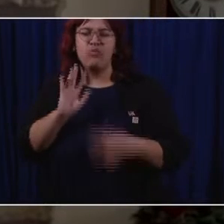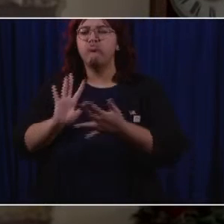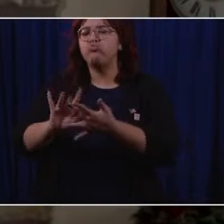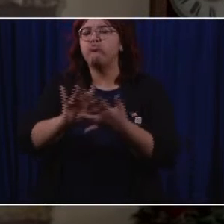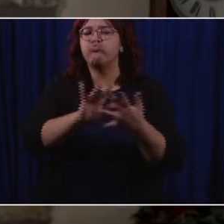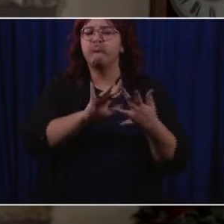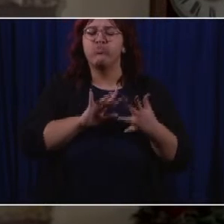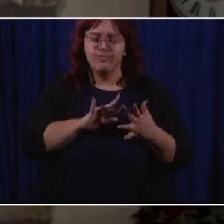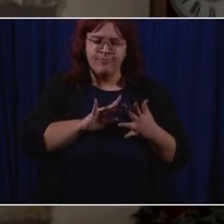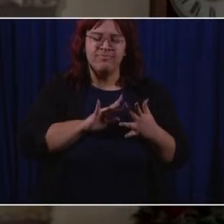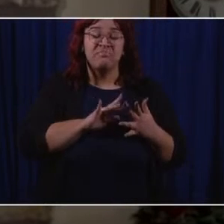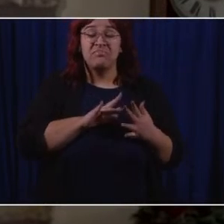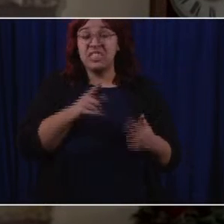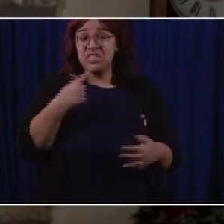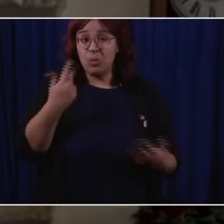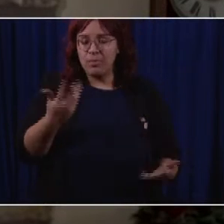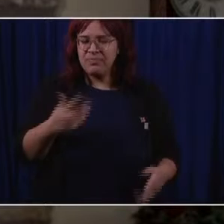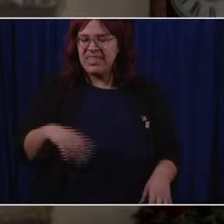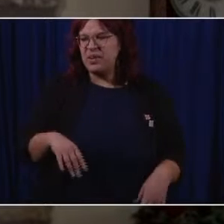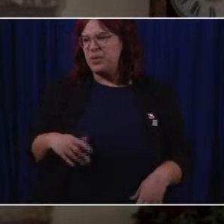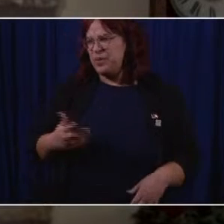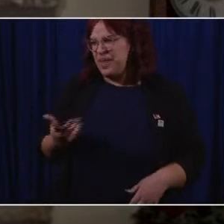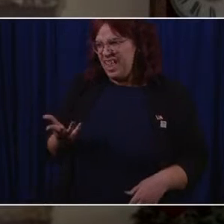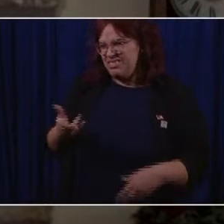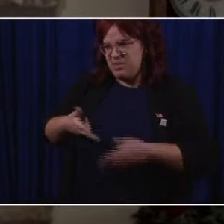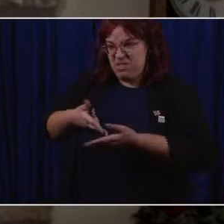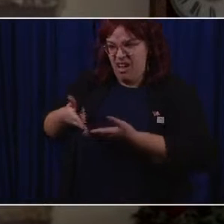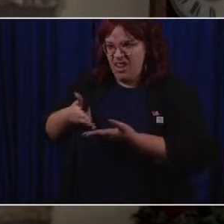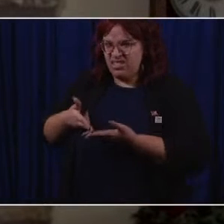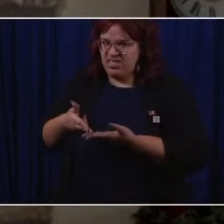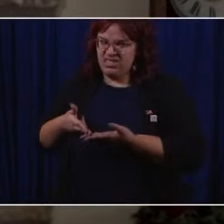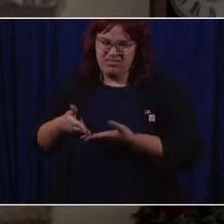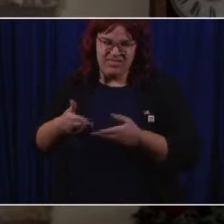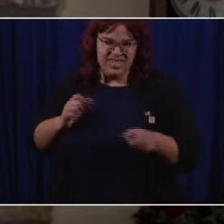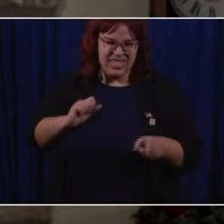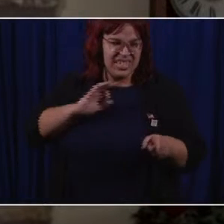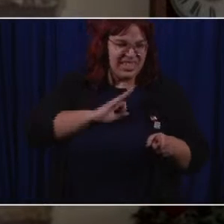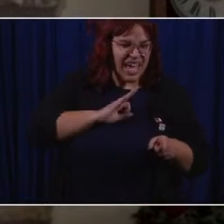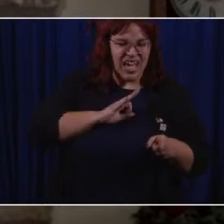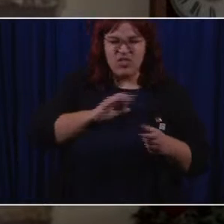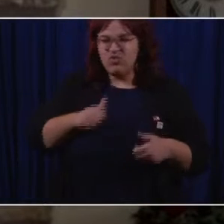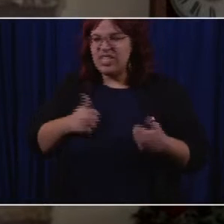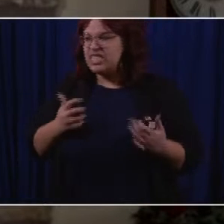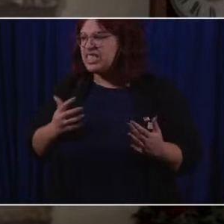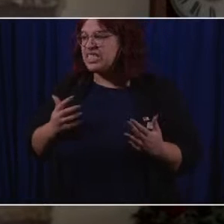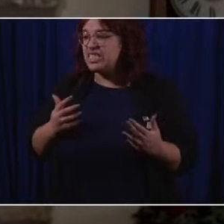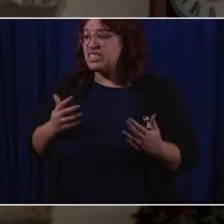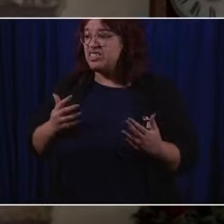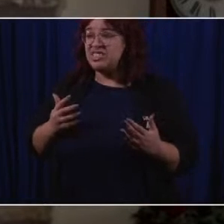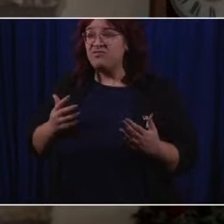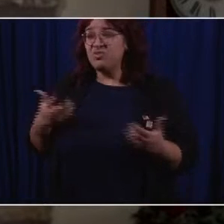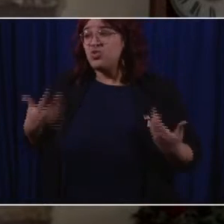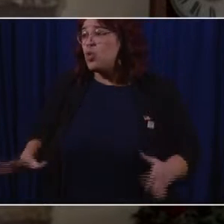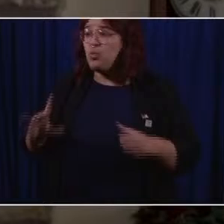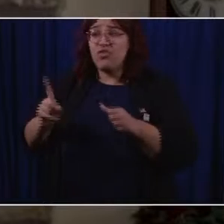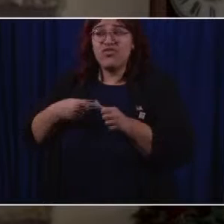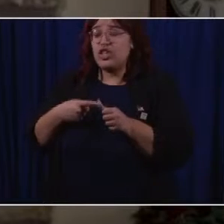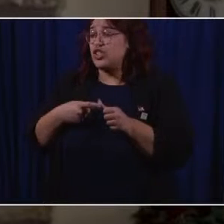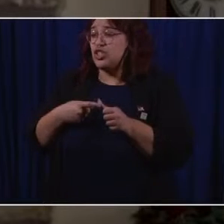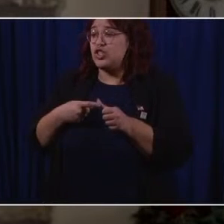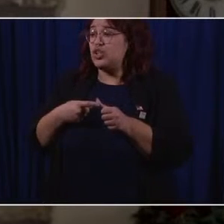me they have some staff and residents that are kind of unsure and want to see others get the shot first, which is why Walgreens has